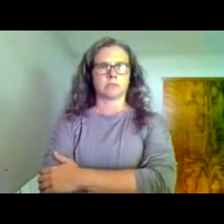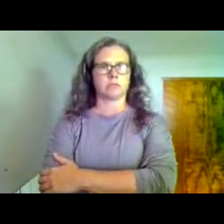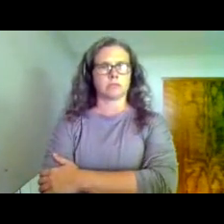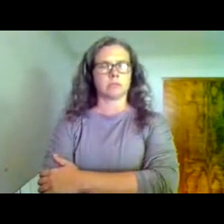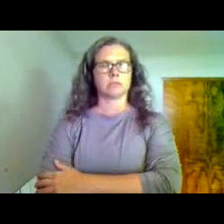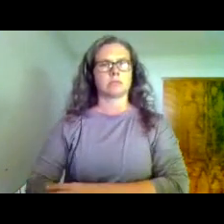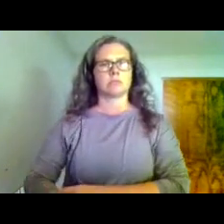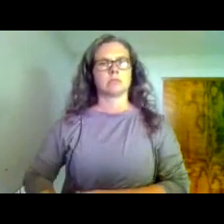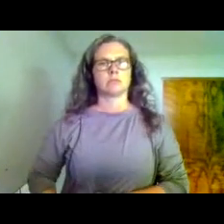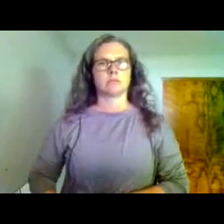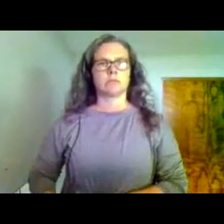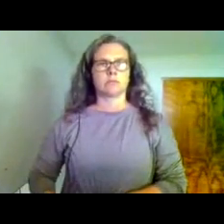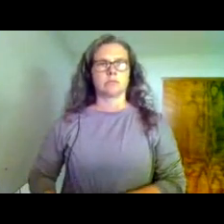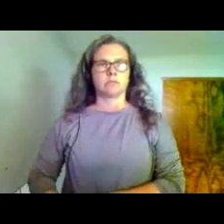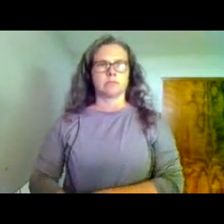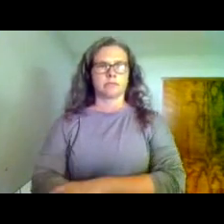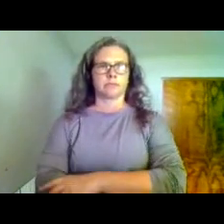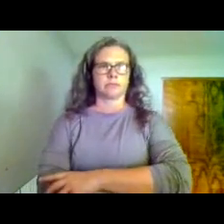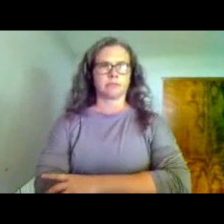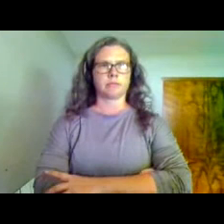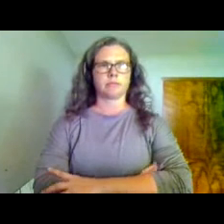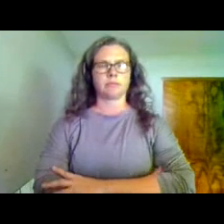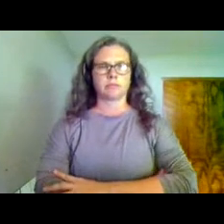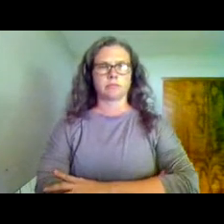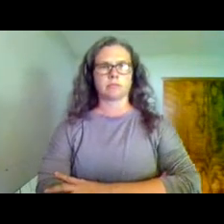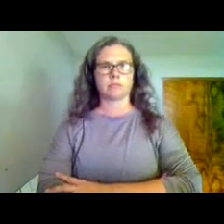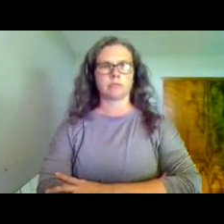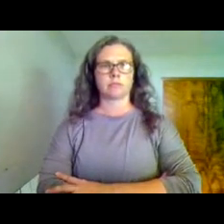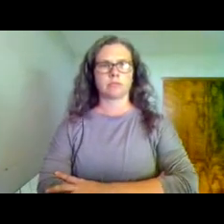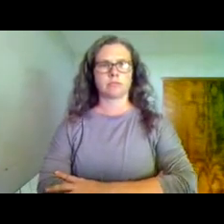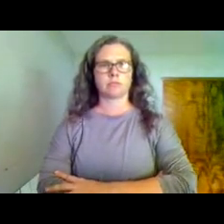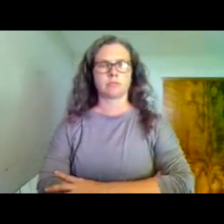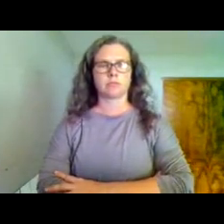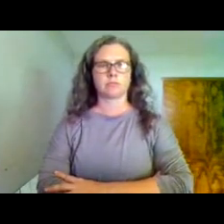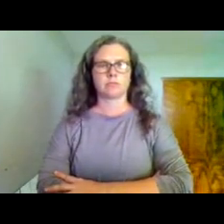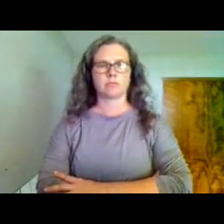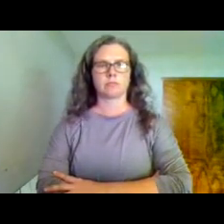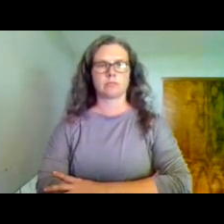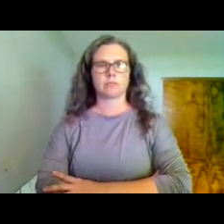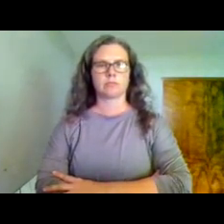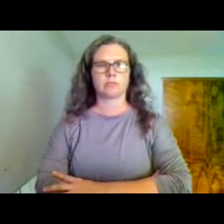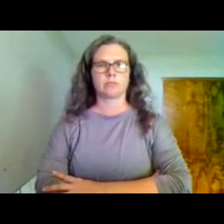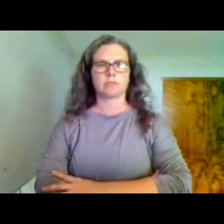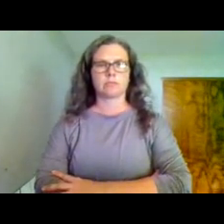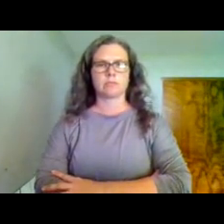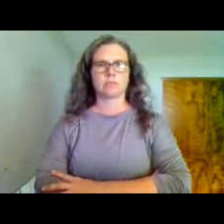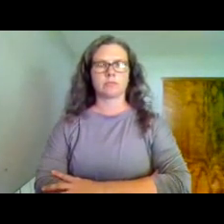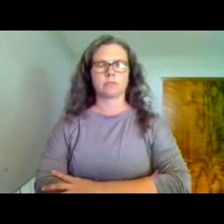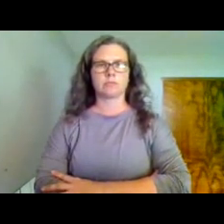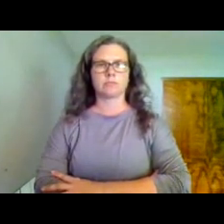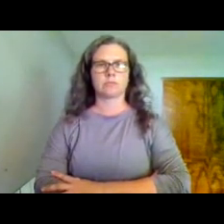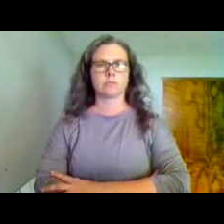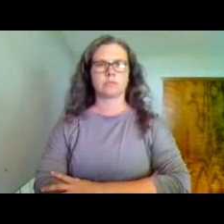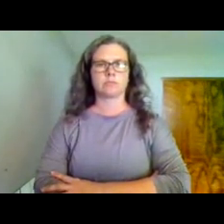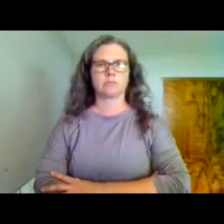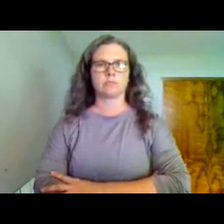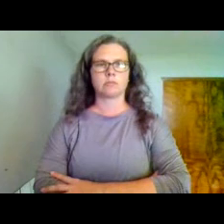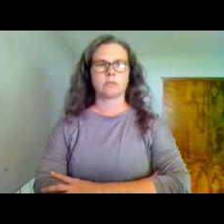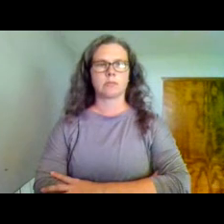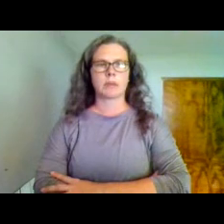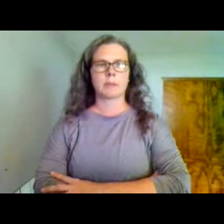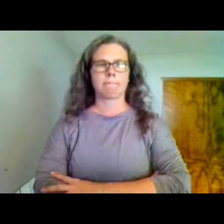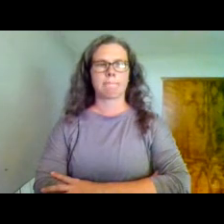So the window on that might be a little too short. I know it's something that we've never really had to bring in for anybody, but it